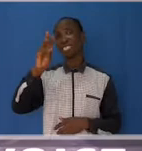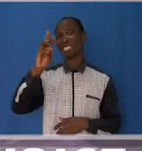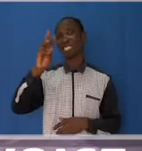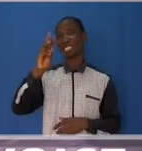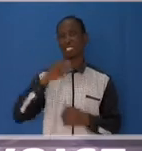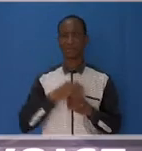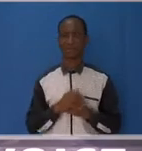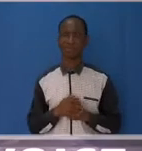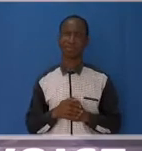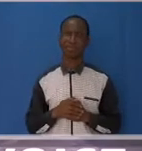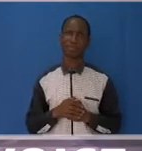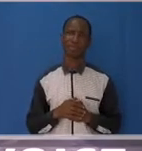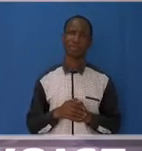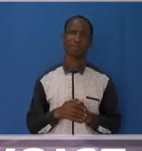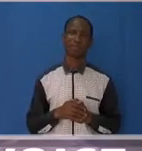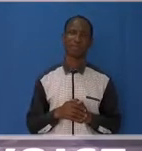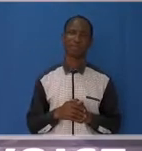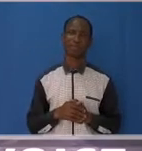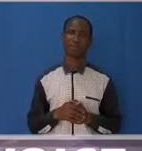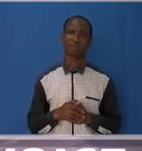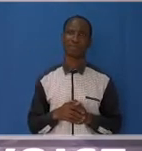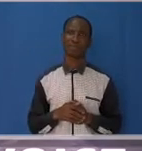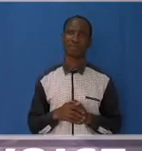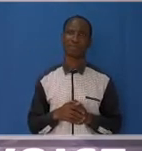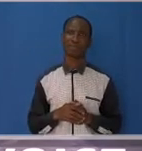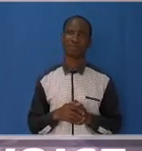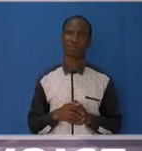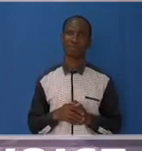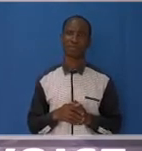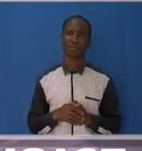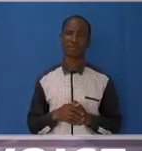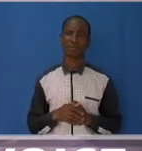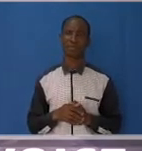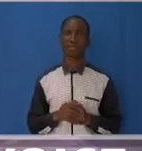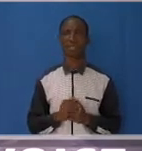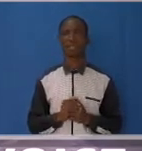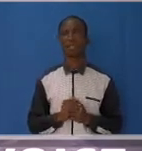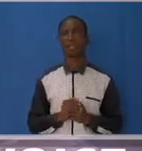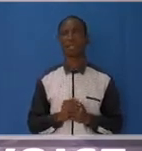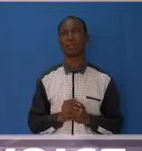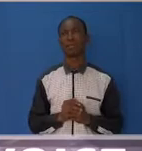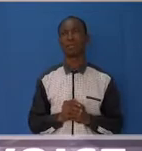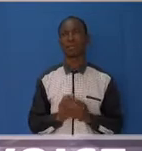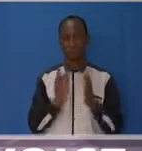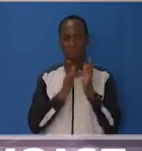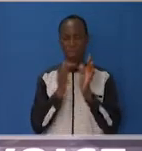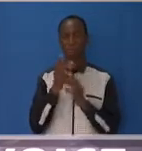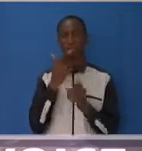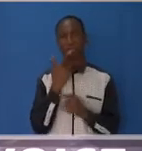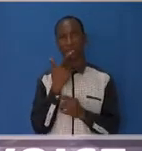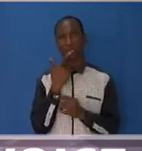to Colossians chapter 3 verse 16, this is what the Bible